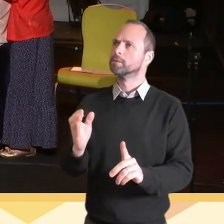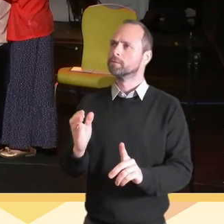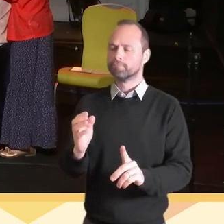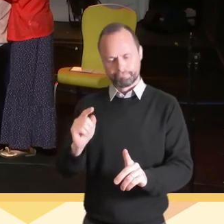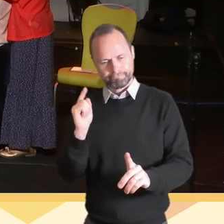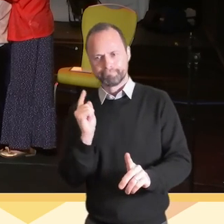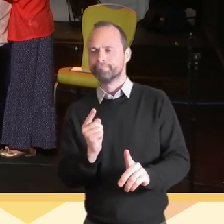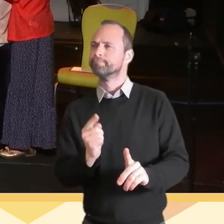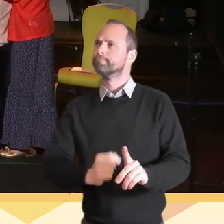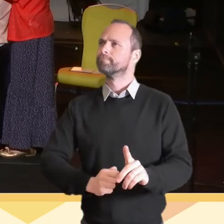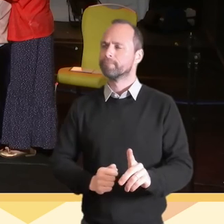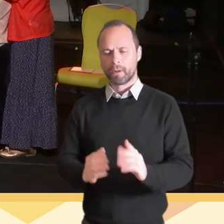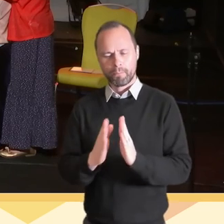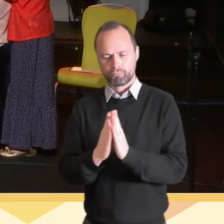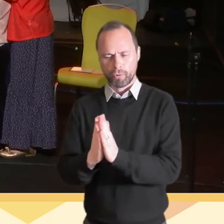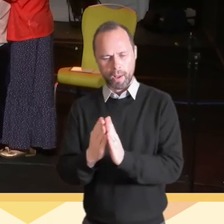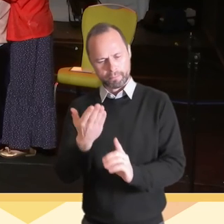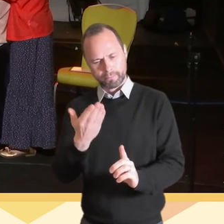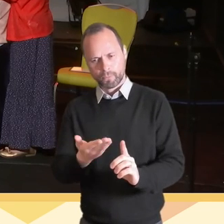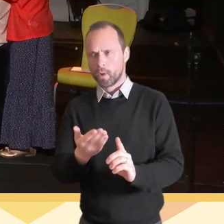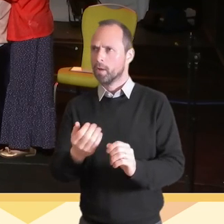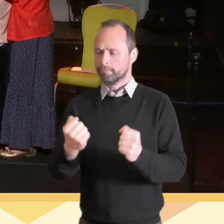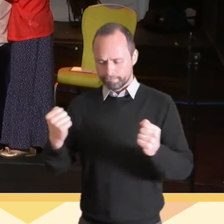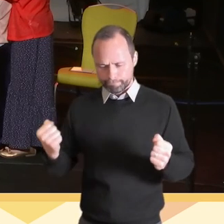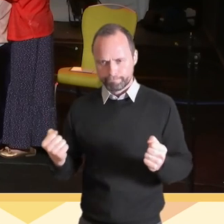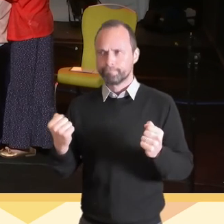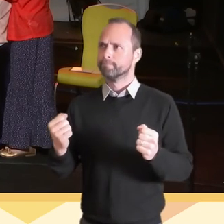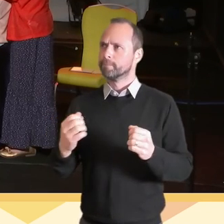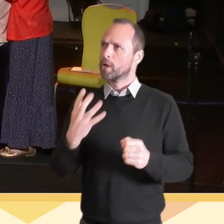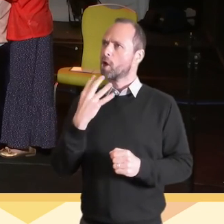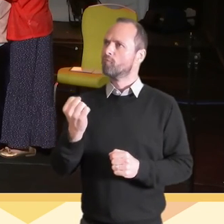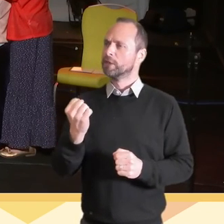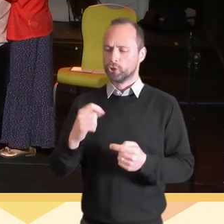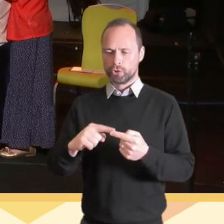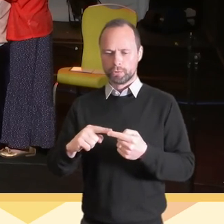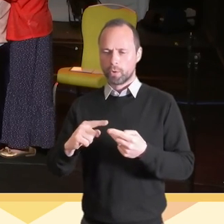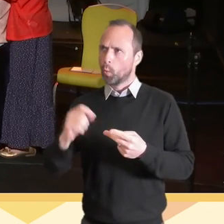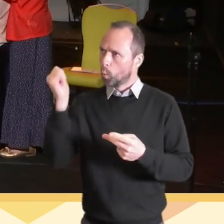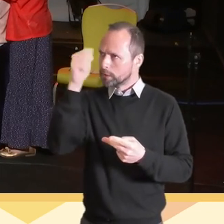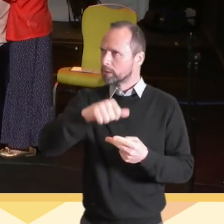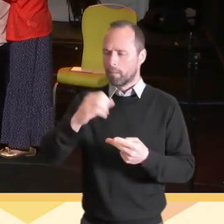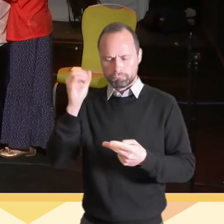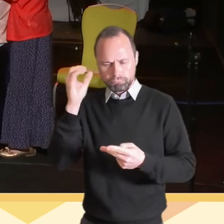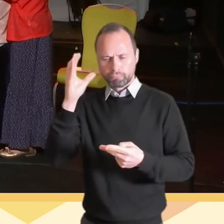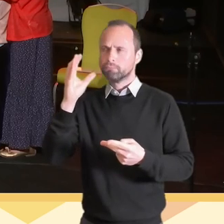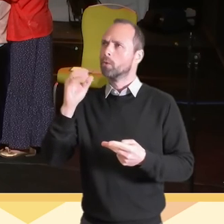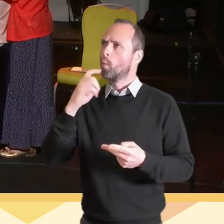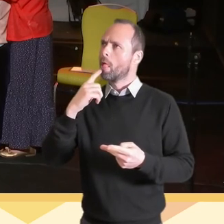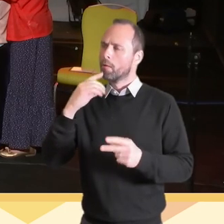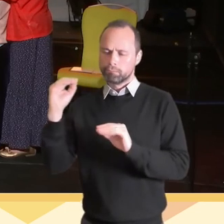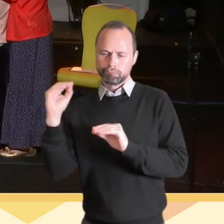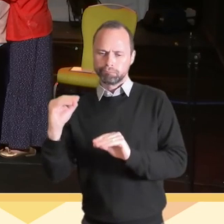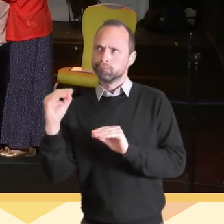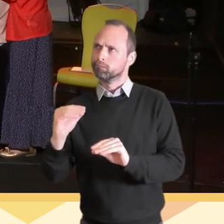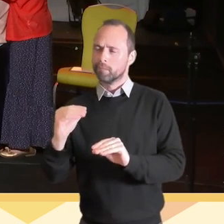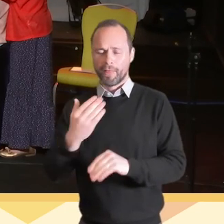we pray that she will grow in courage and in wisdom. We thank you for